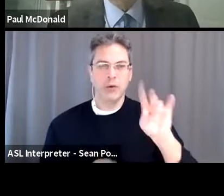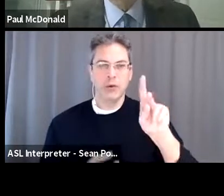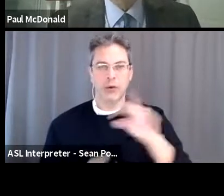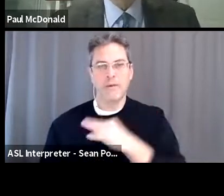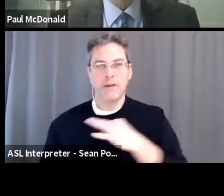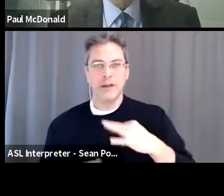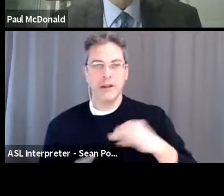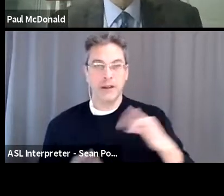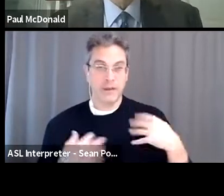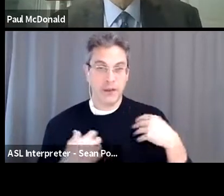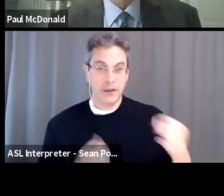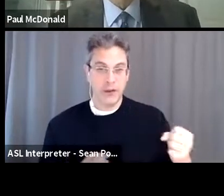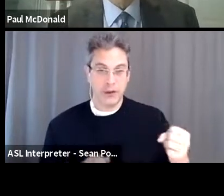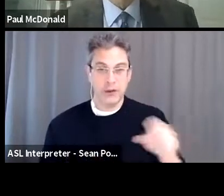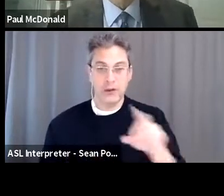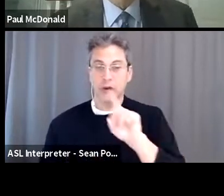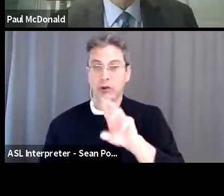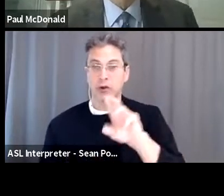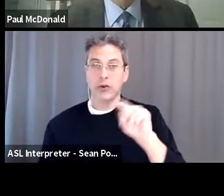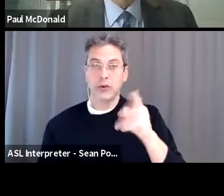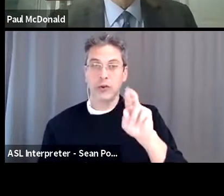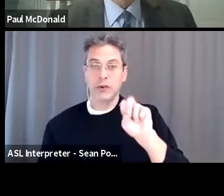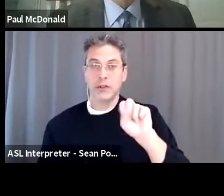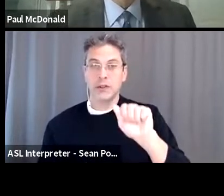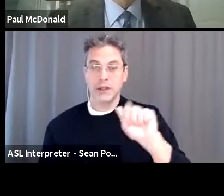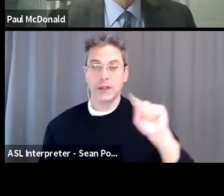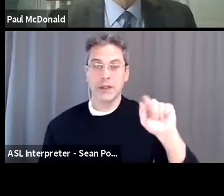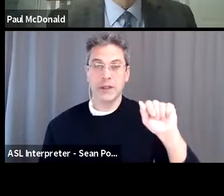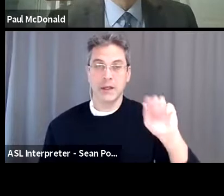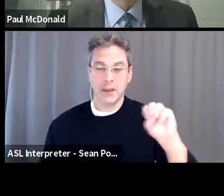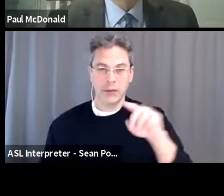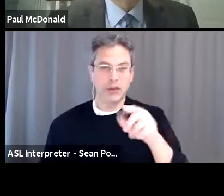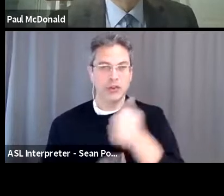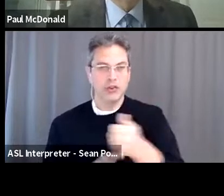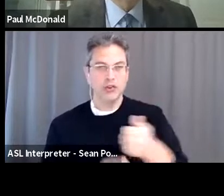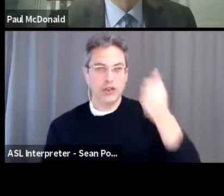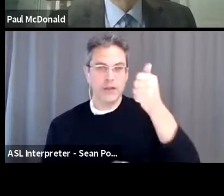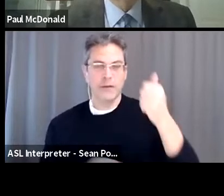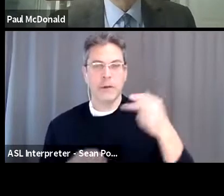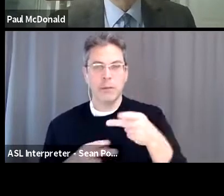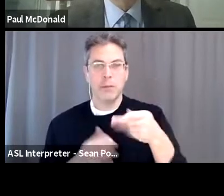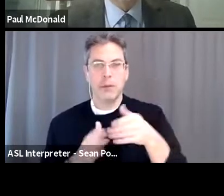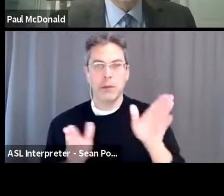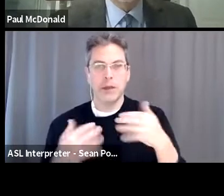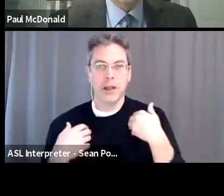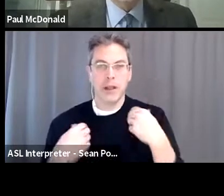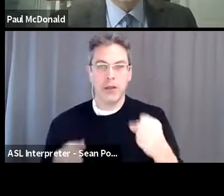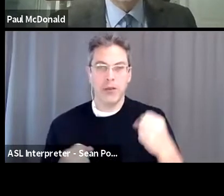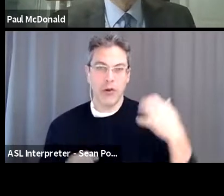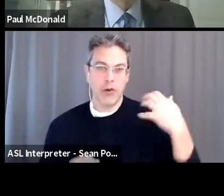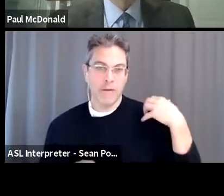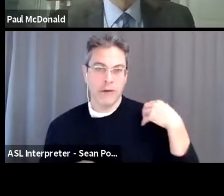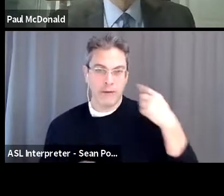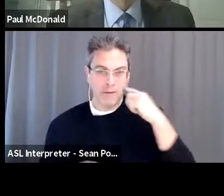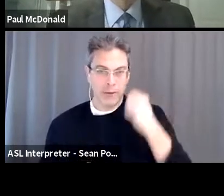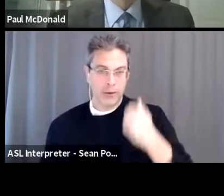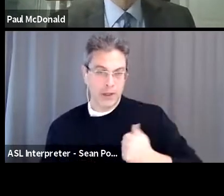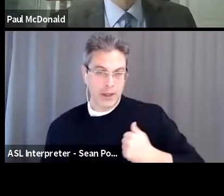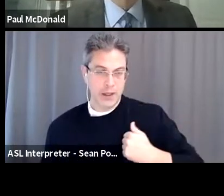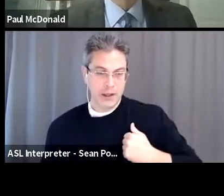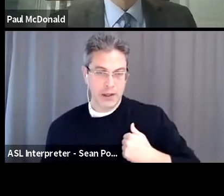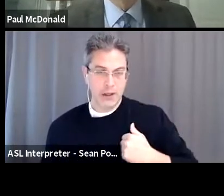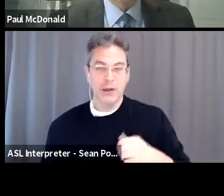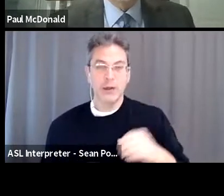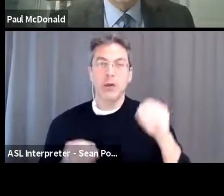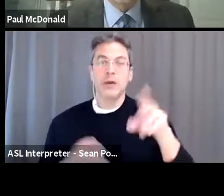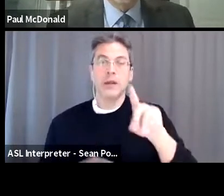Teresa Tam, our Chief Public Health Officer of Canada, Professor Dame Sally Davies, the UK